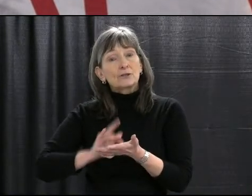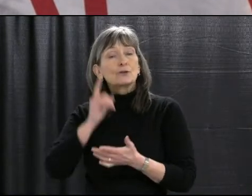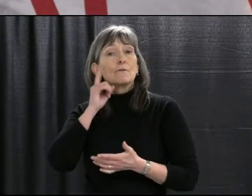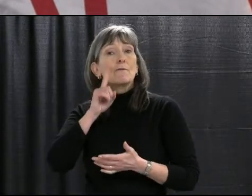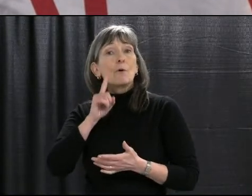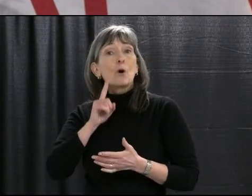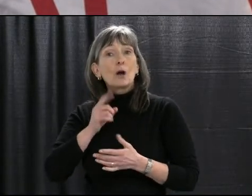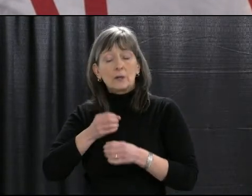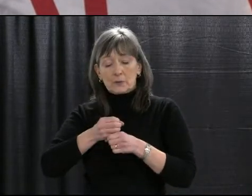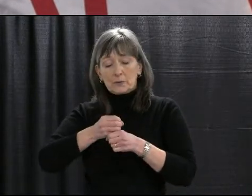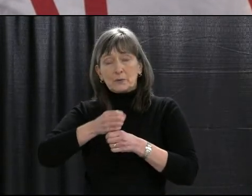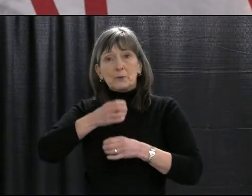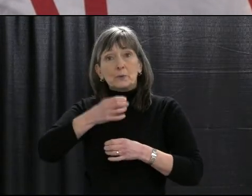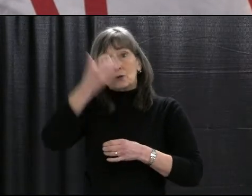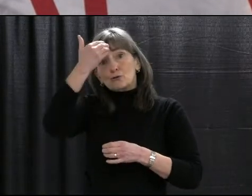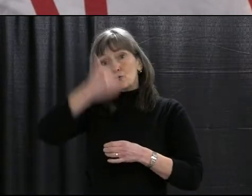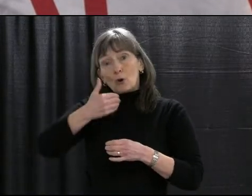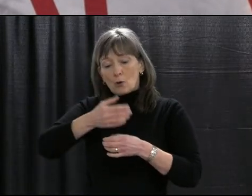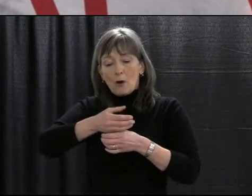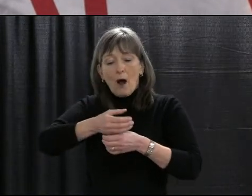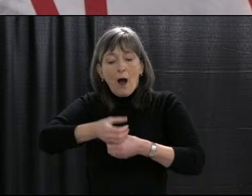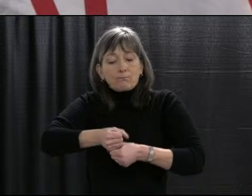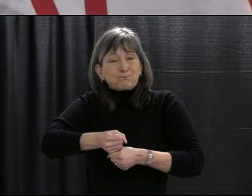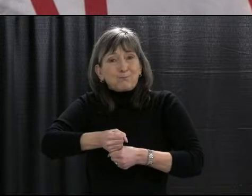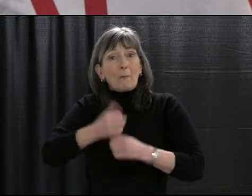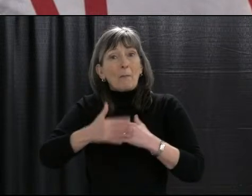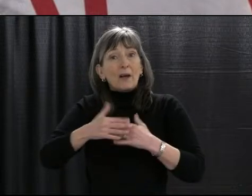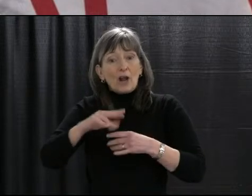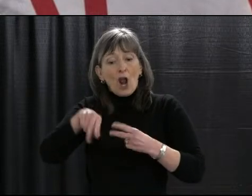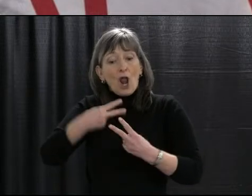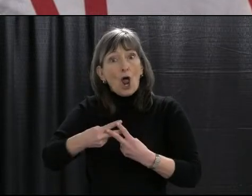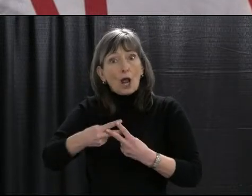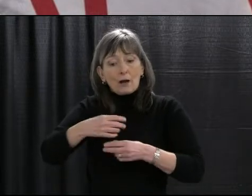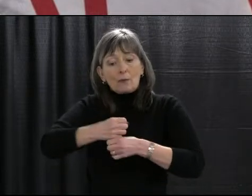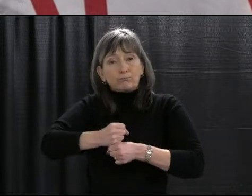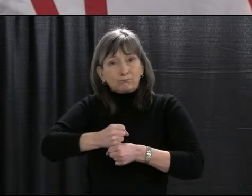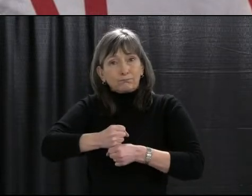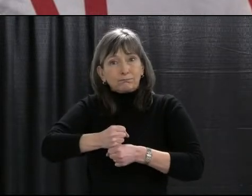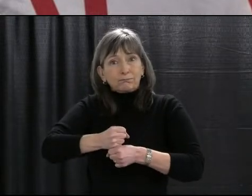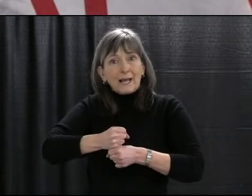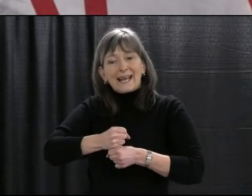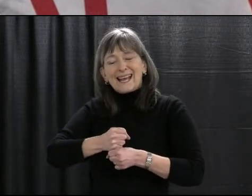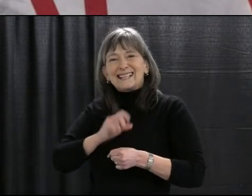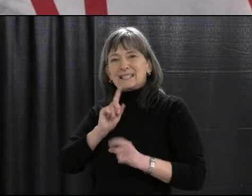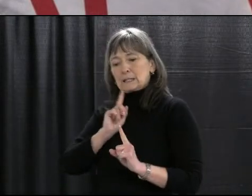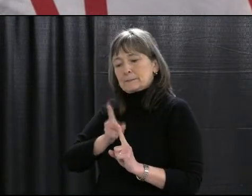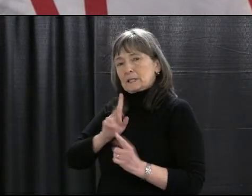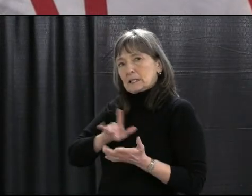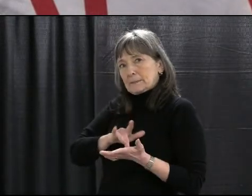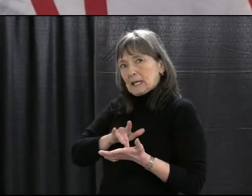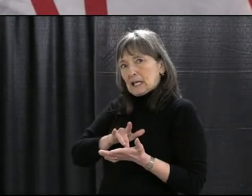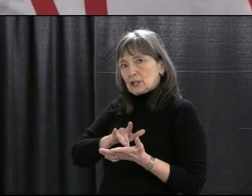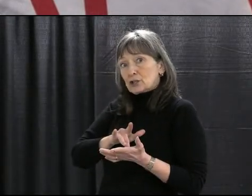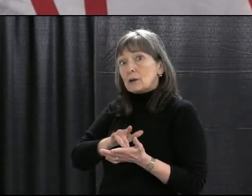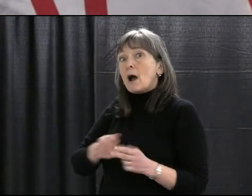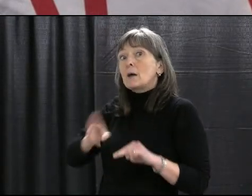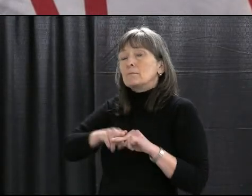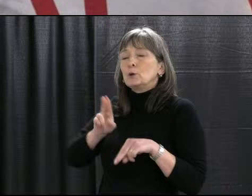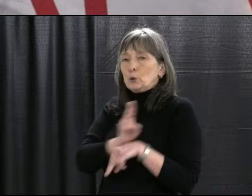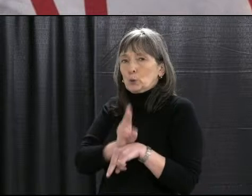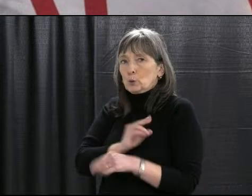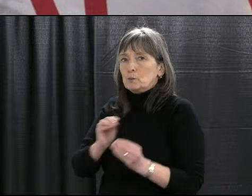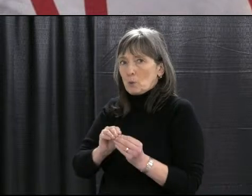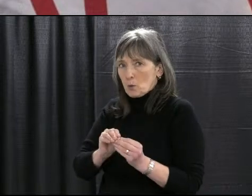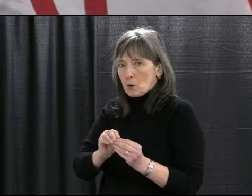for ischemic stroke treatment, also known as thrombolytics, has increased.